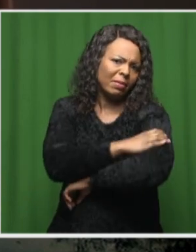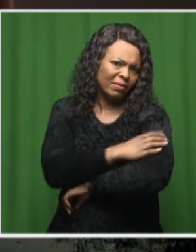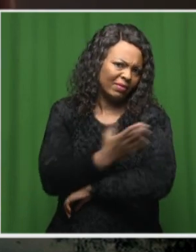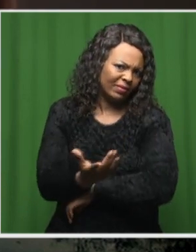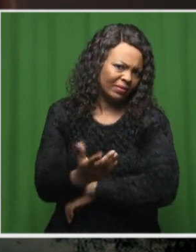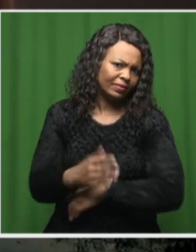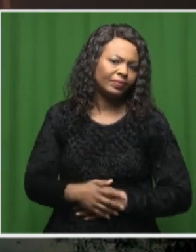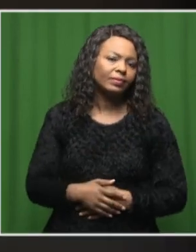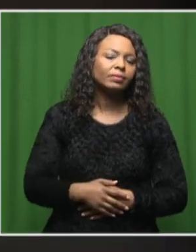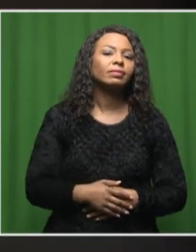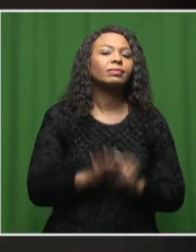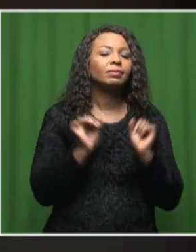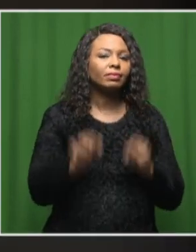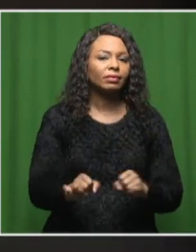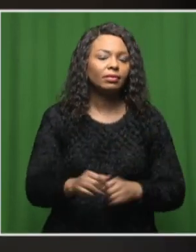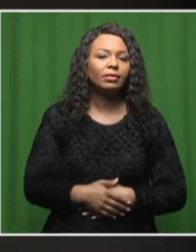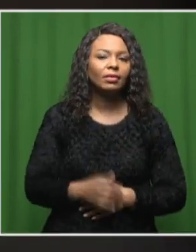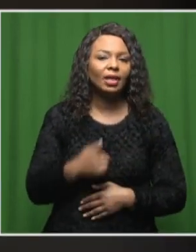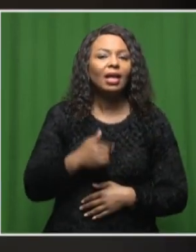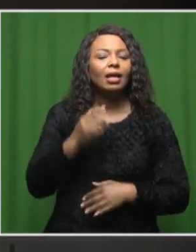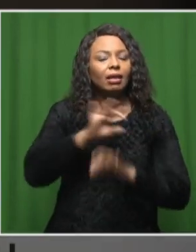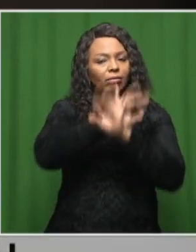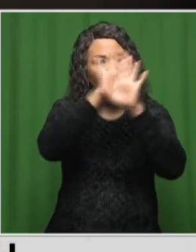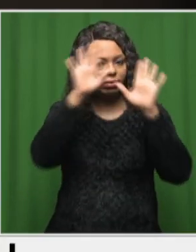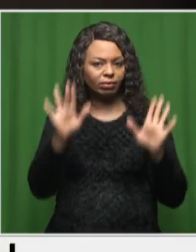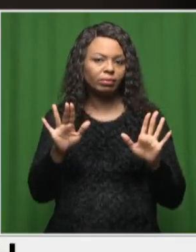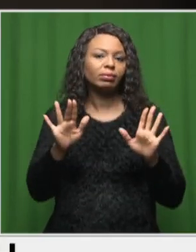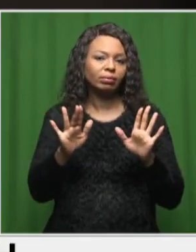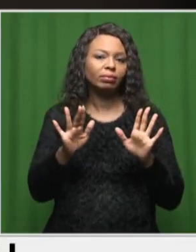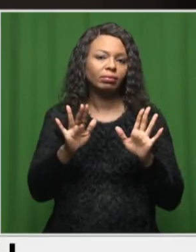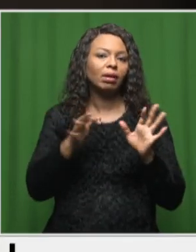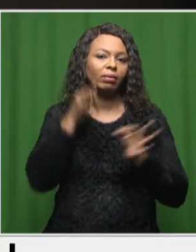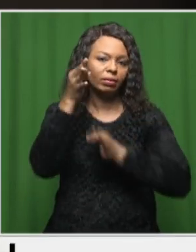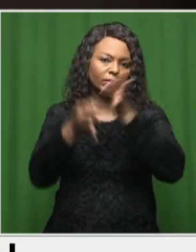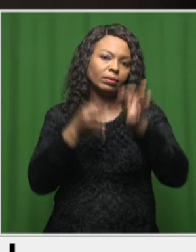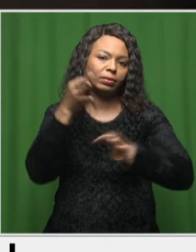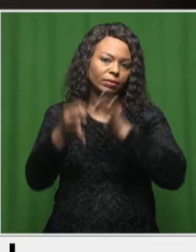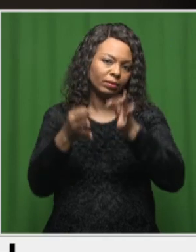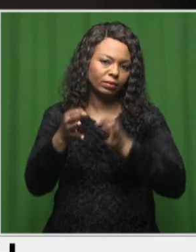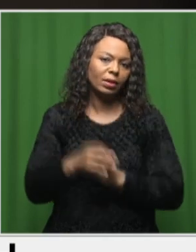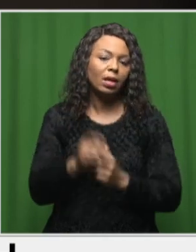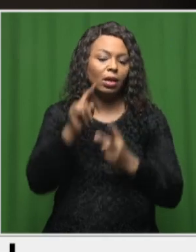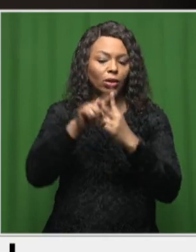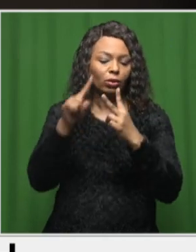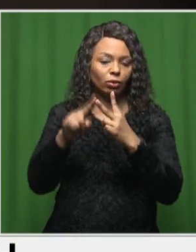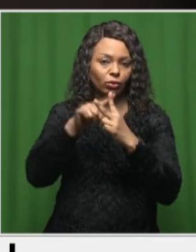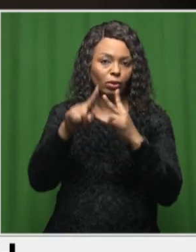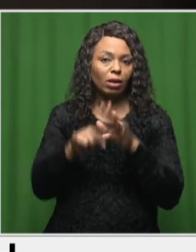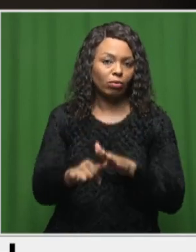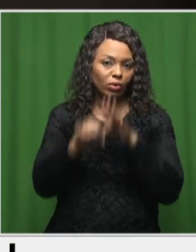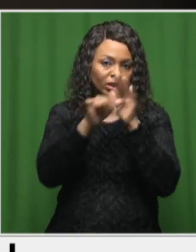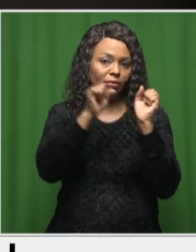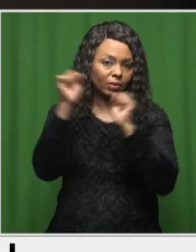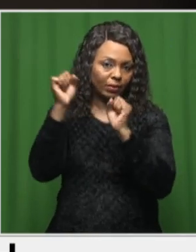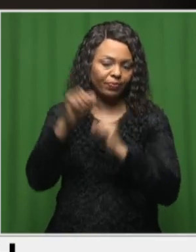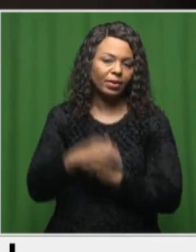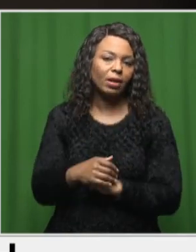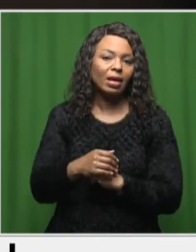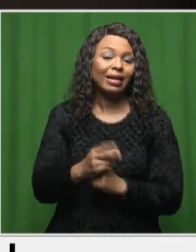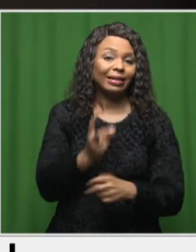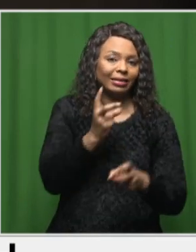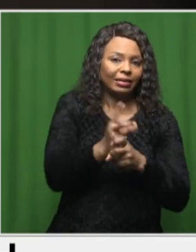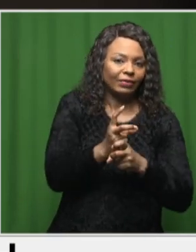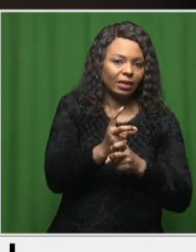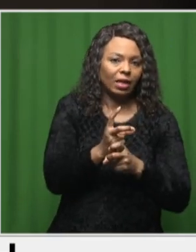Yes. I think thanks so much for highlighting that complexity, because there's 2 issues that you raised there. One is that it's so difficult to